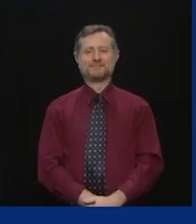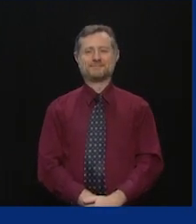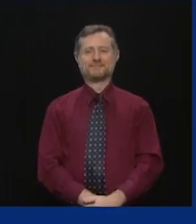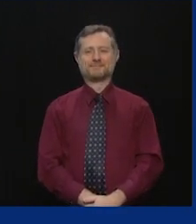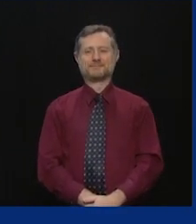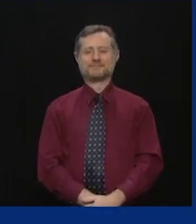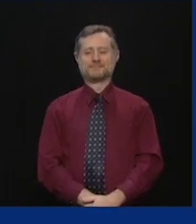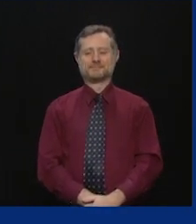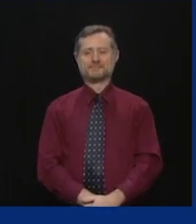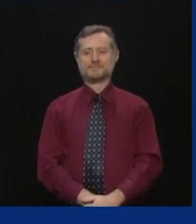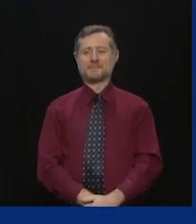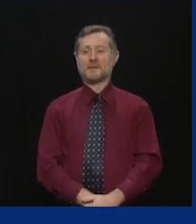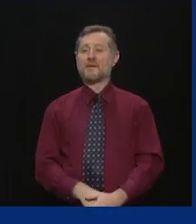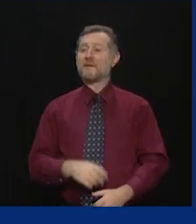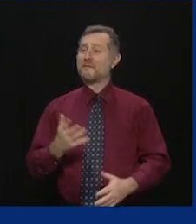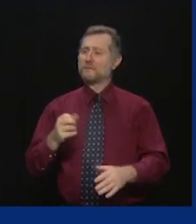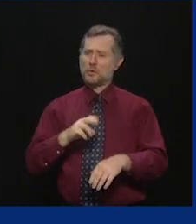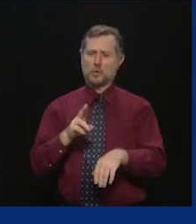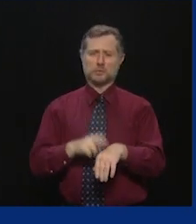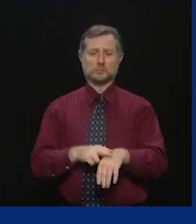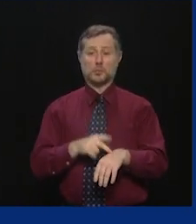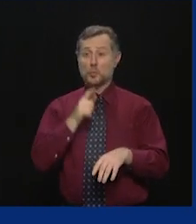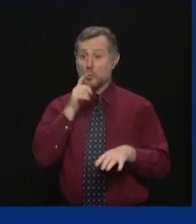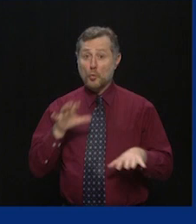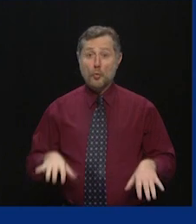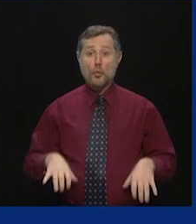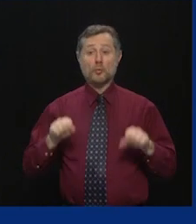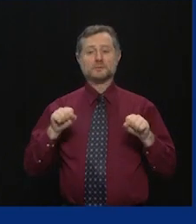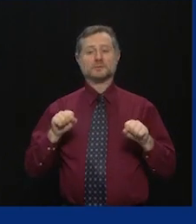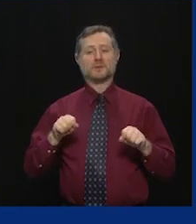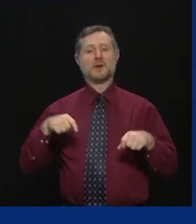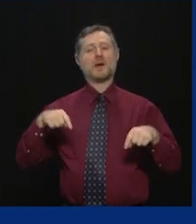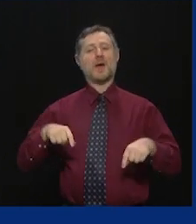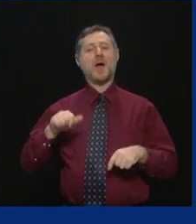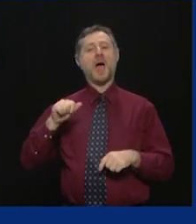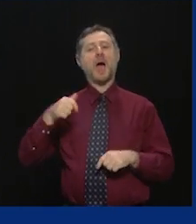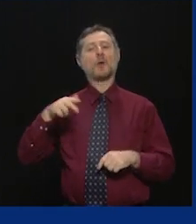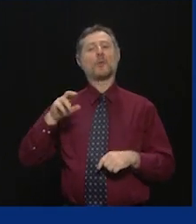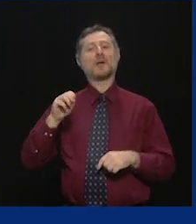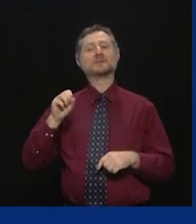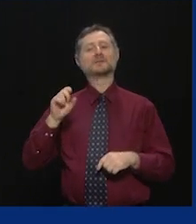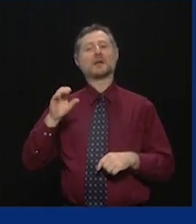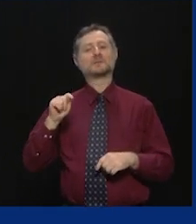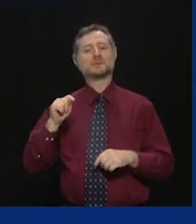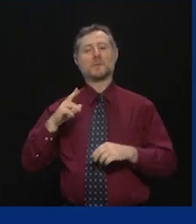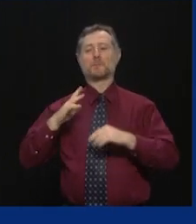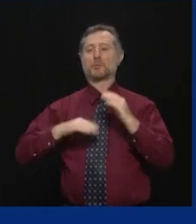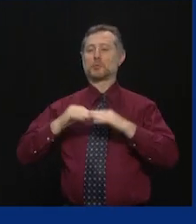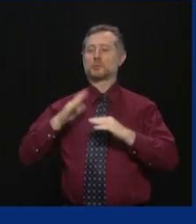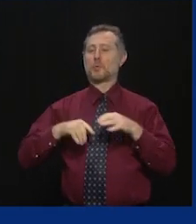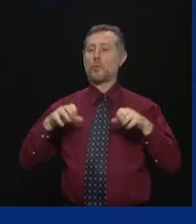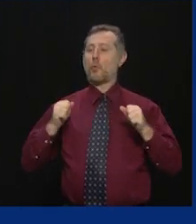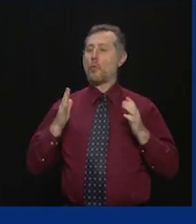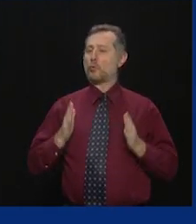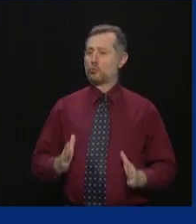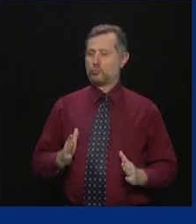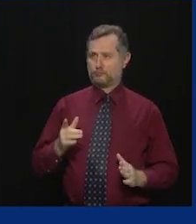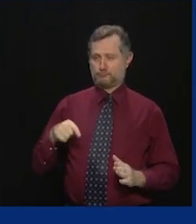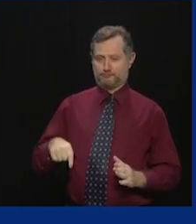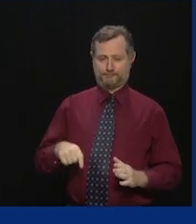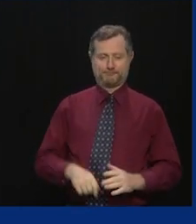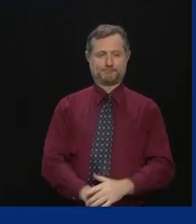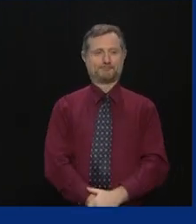Of course, our hosts today, Aqueduct Building owners and developers Peter Landers and Jim Costanza. Thank you.